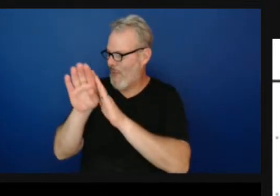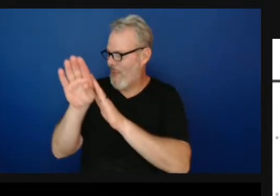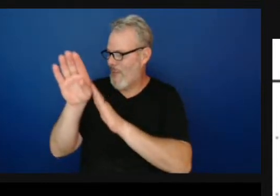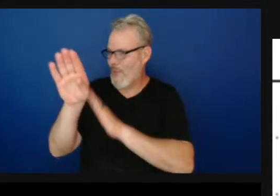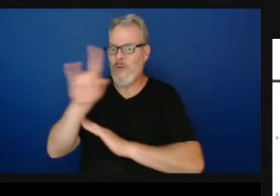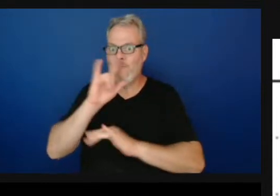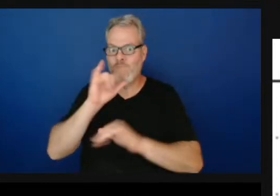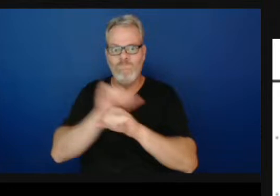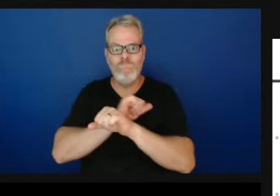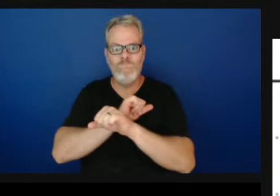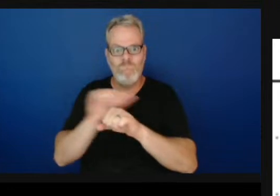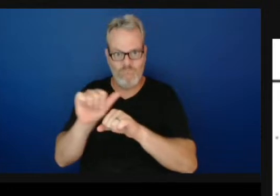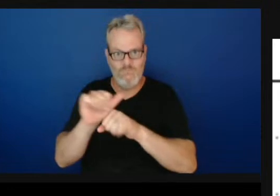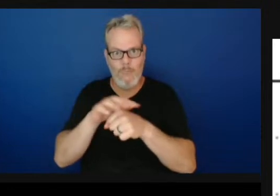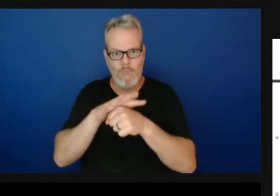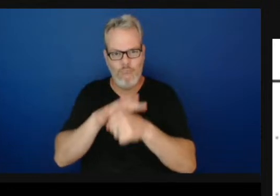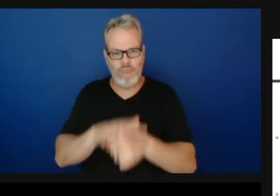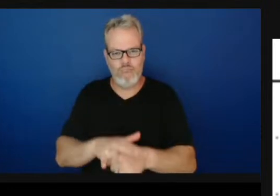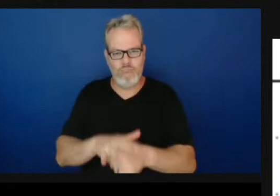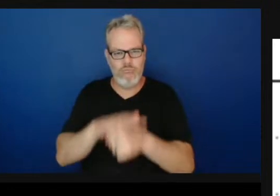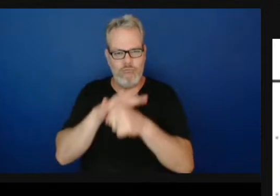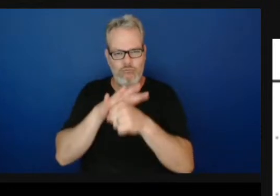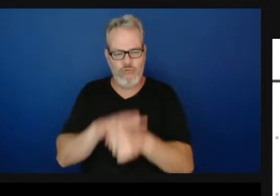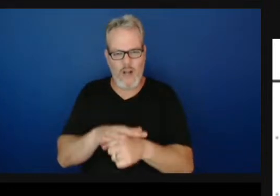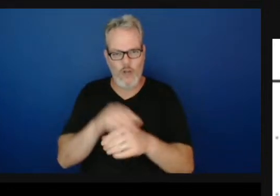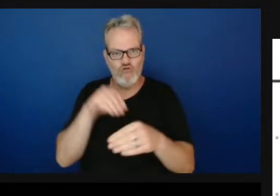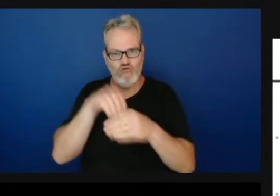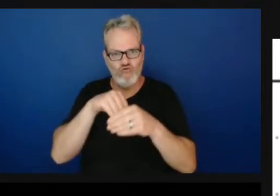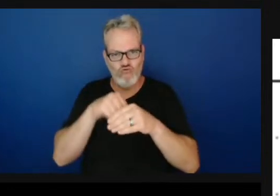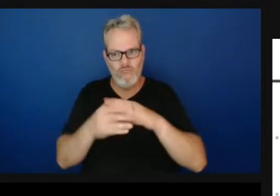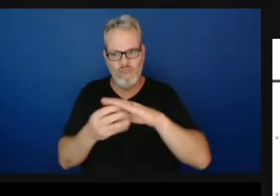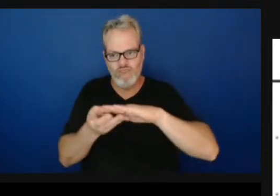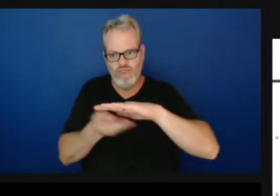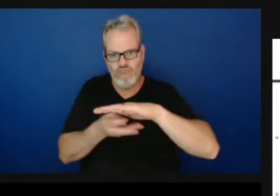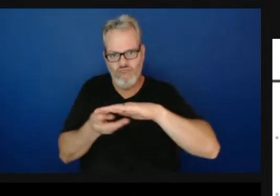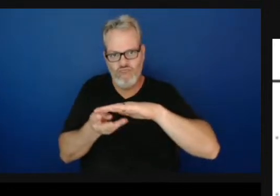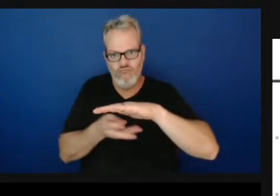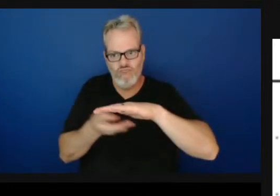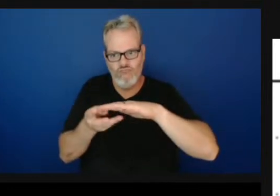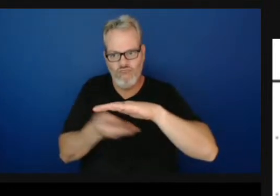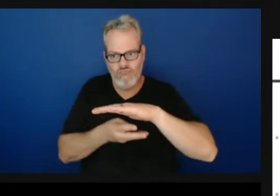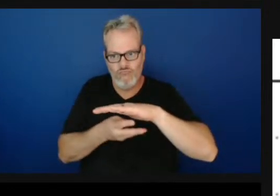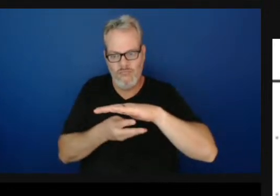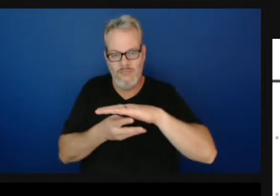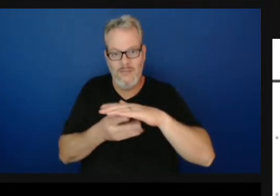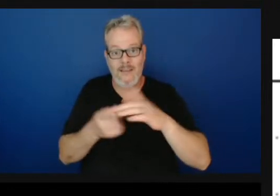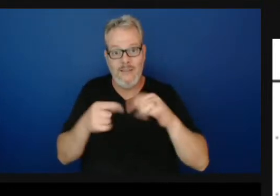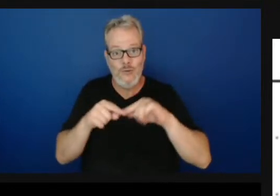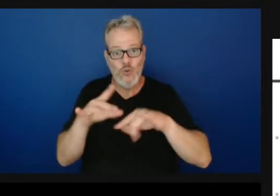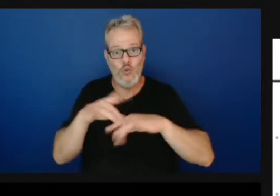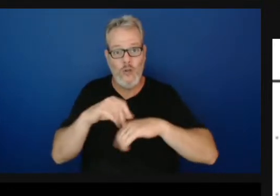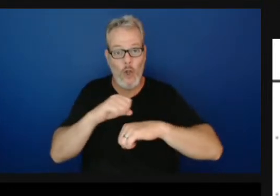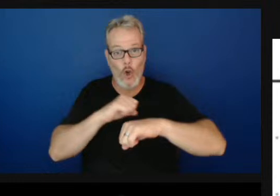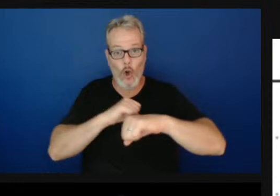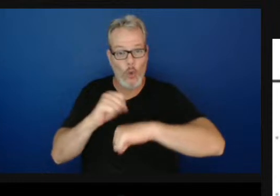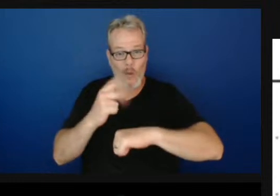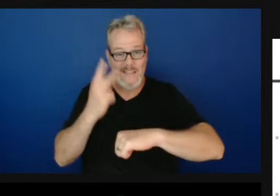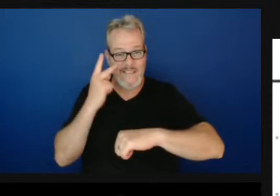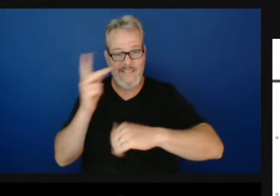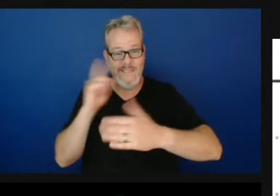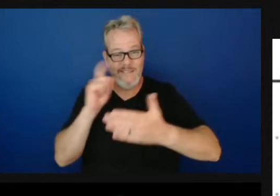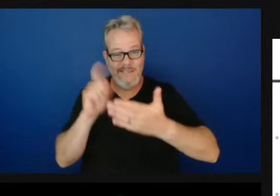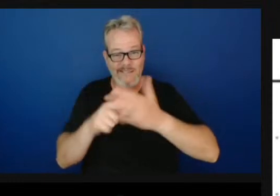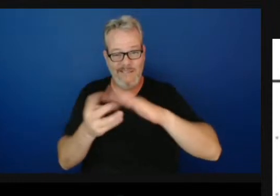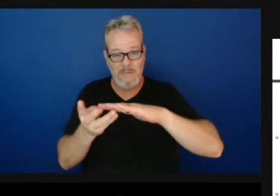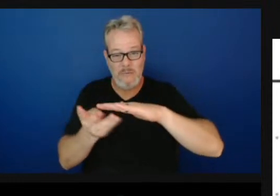and pressurizing there. During the intrusion, you see that contraction. And prior to that, you see the buildup of magma that at the